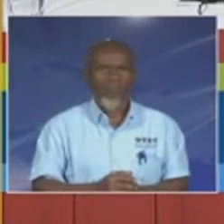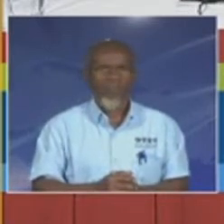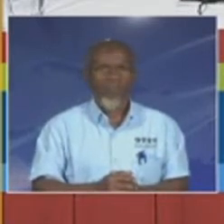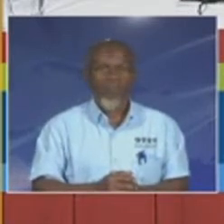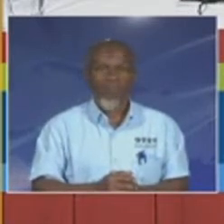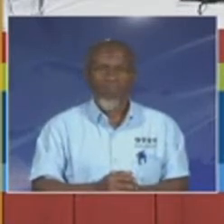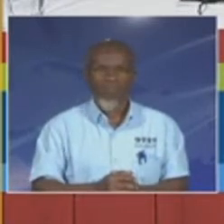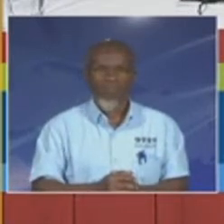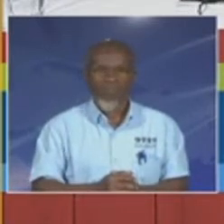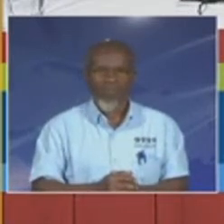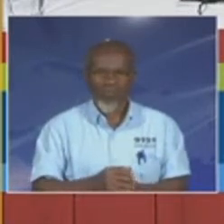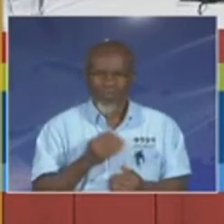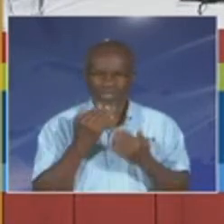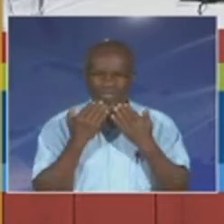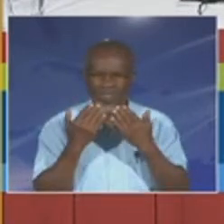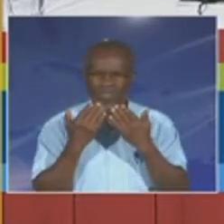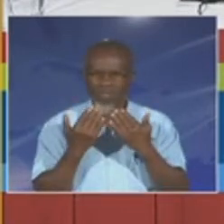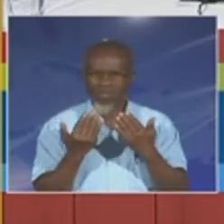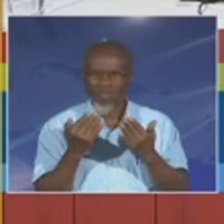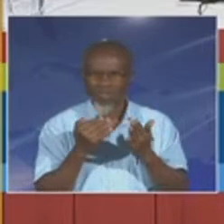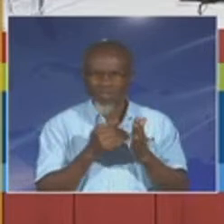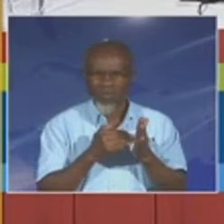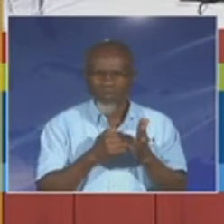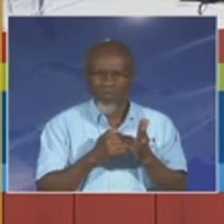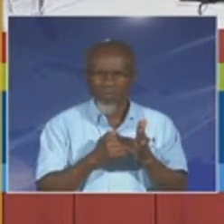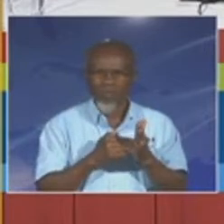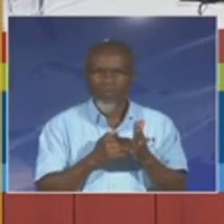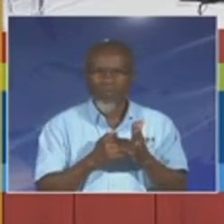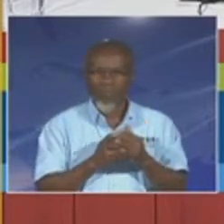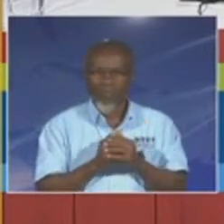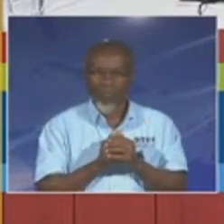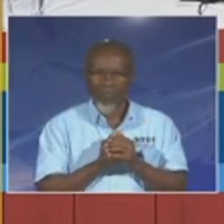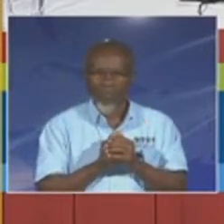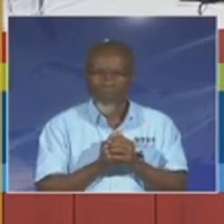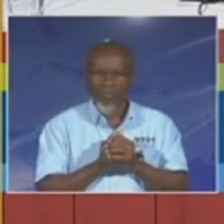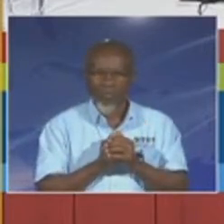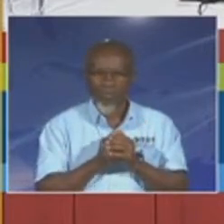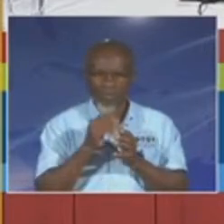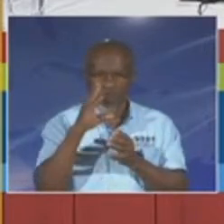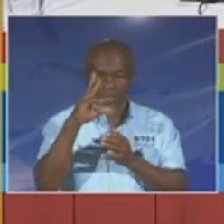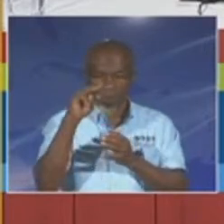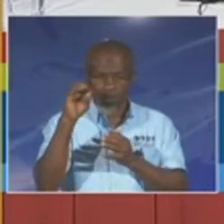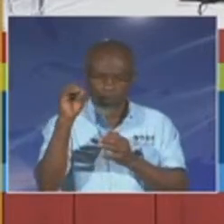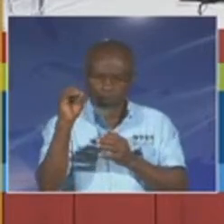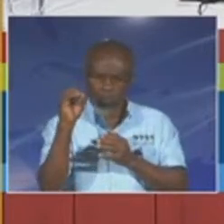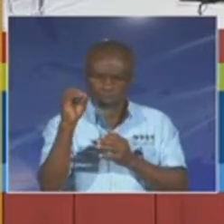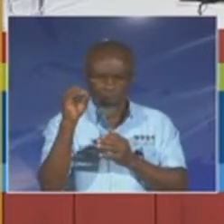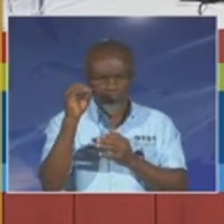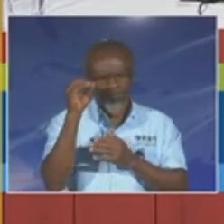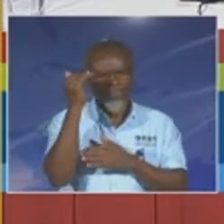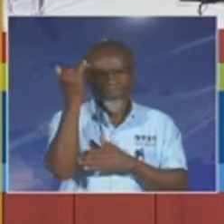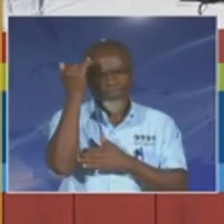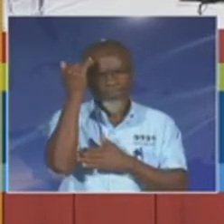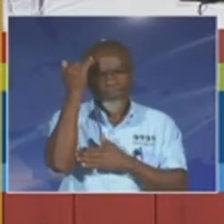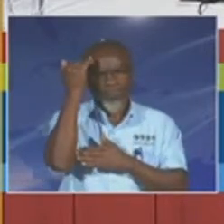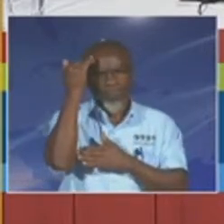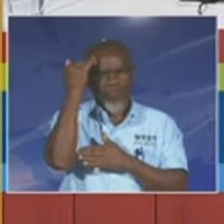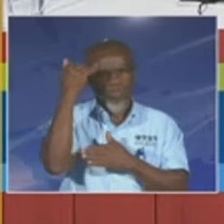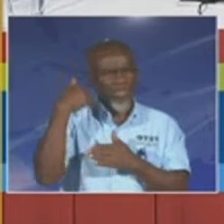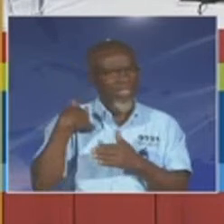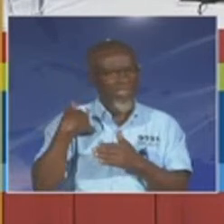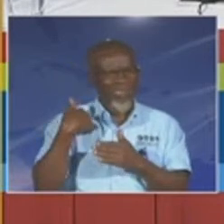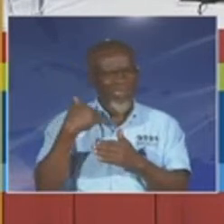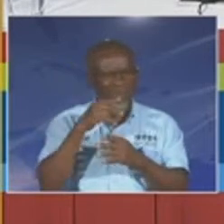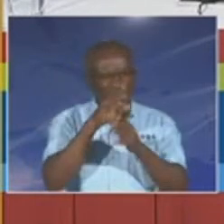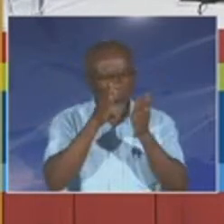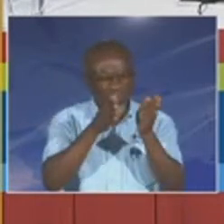Guardian Media. All right, thank you again, Al. So this one is to the CMO. CMO, I know that there were some plans